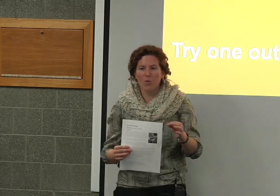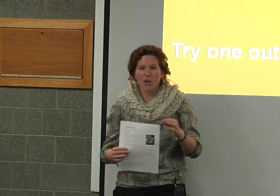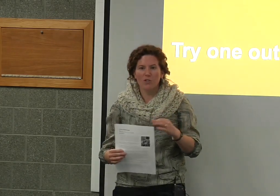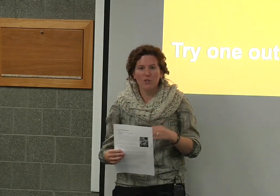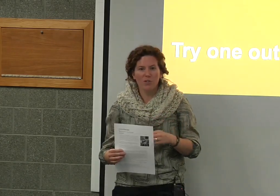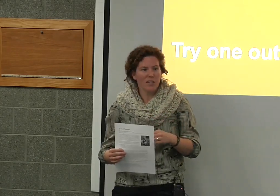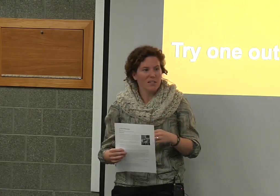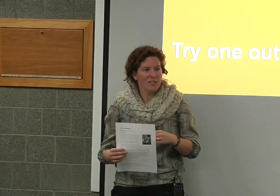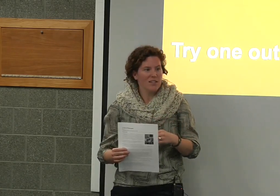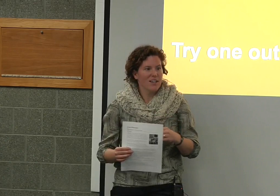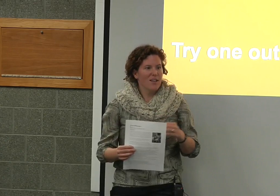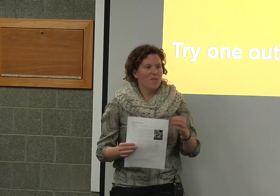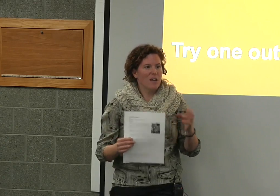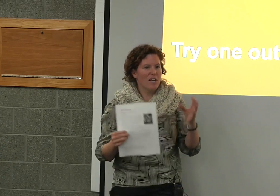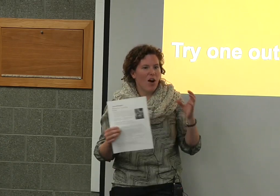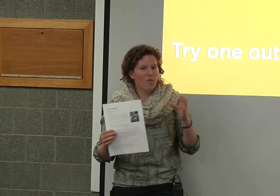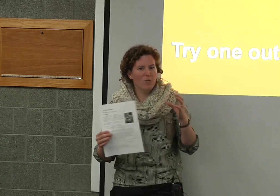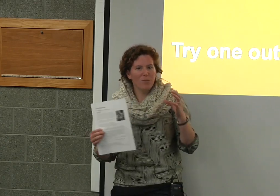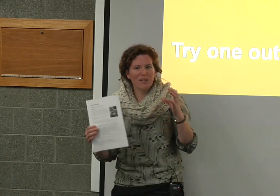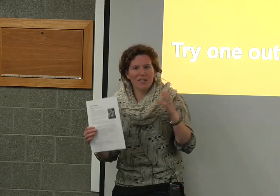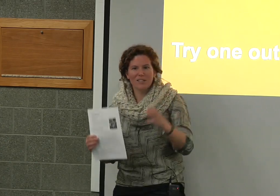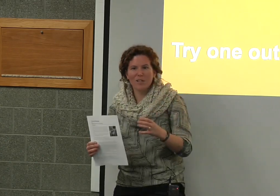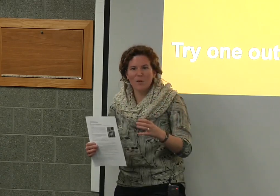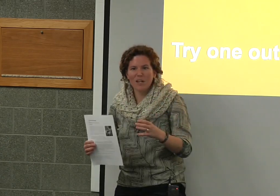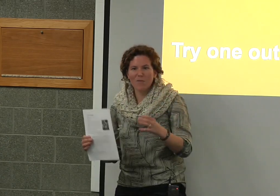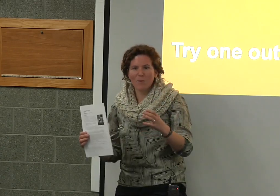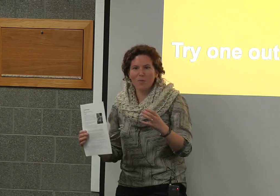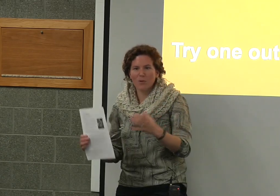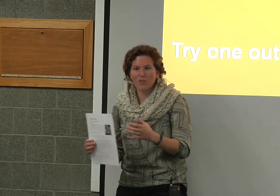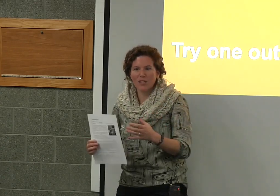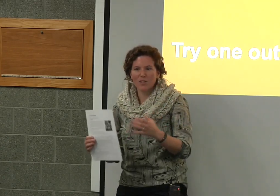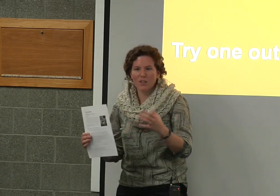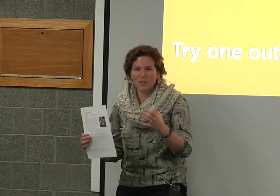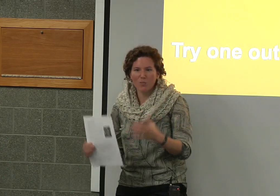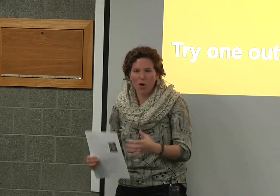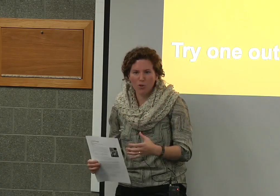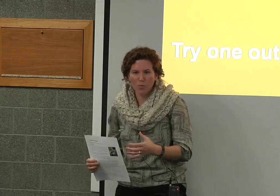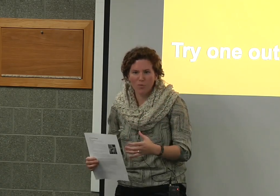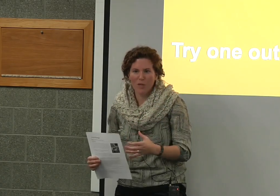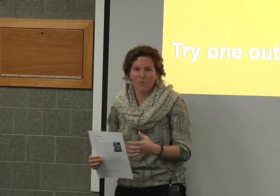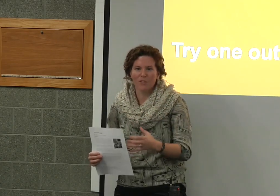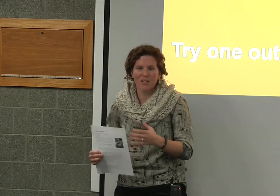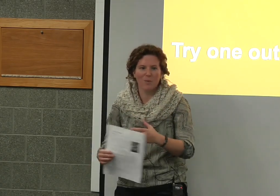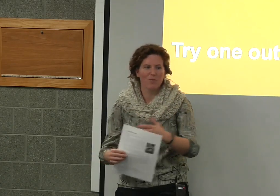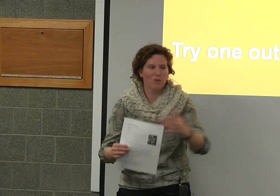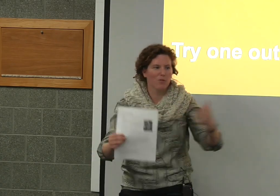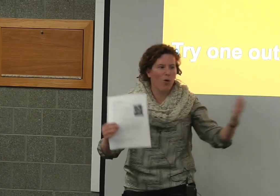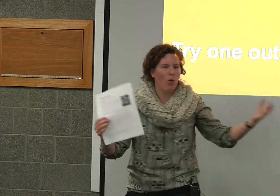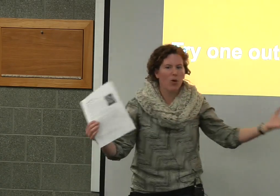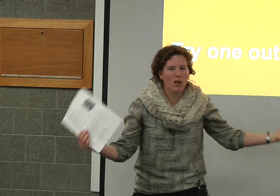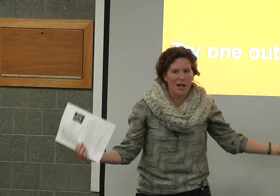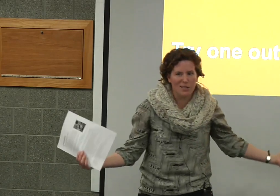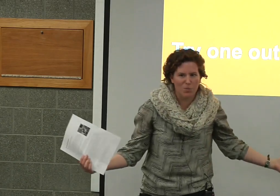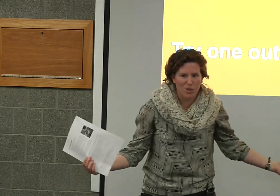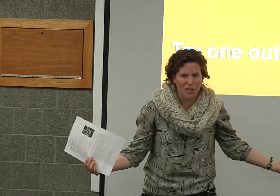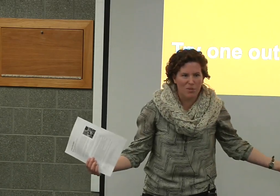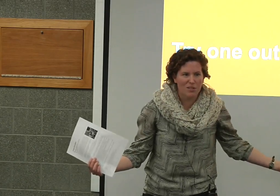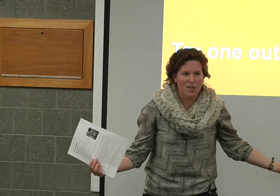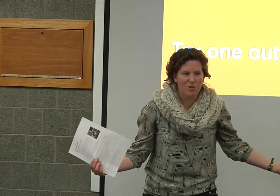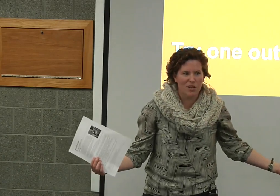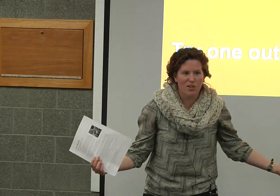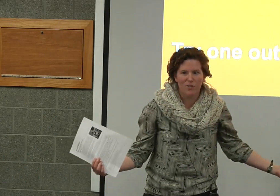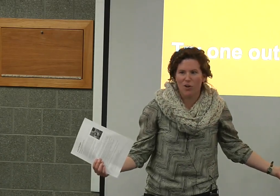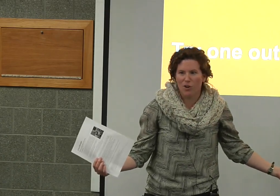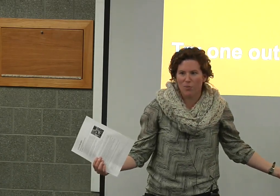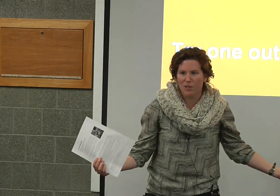why students might want to do this, it can often be less intimidating for them to present to that small group of people than to get up in front of the whole class and